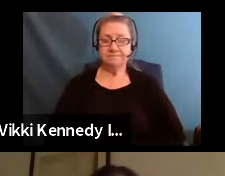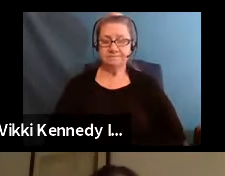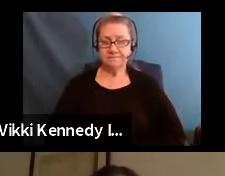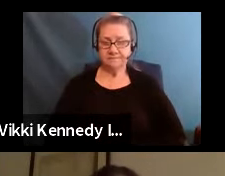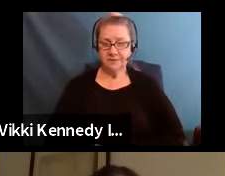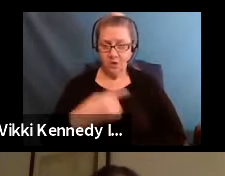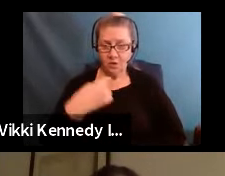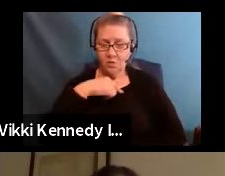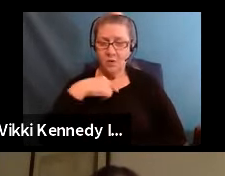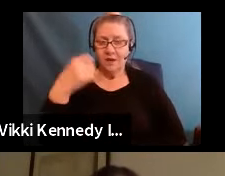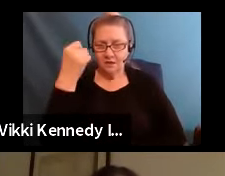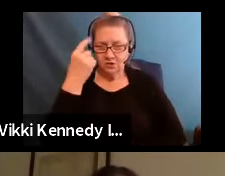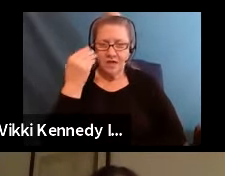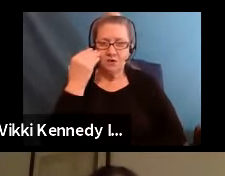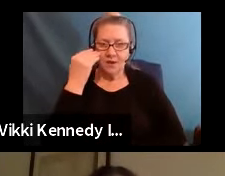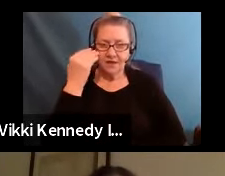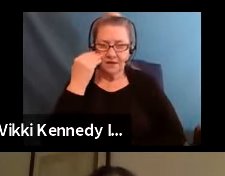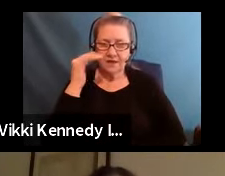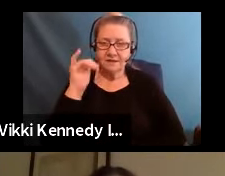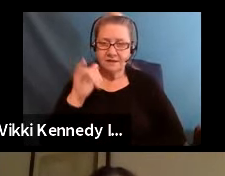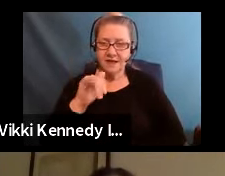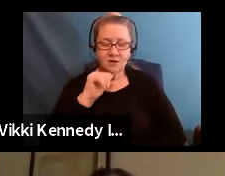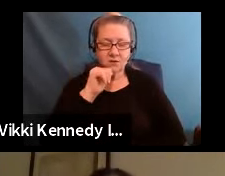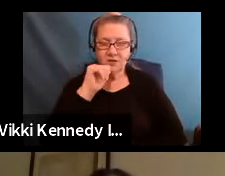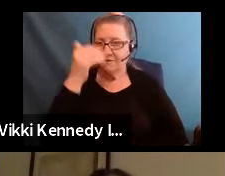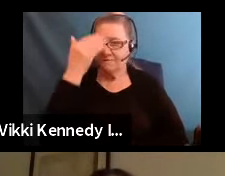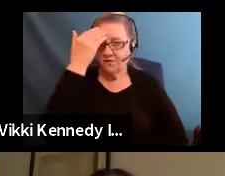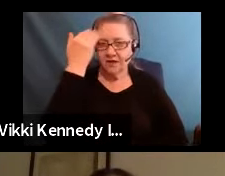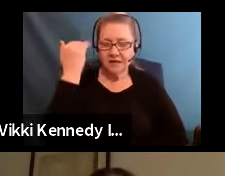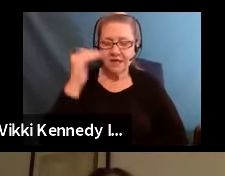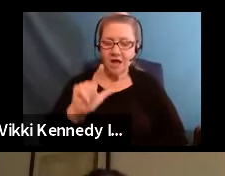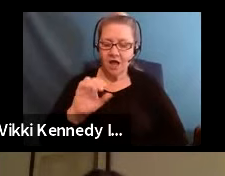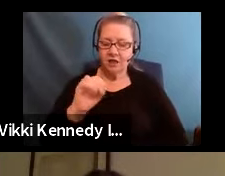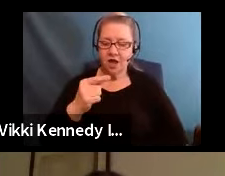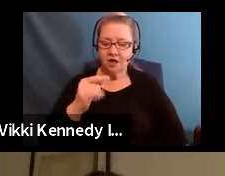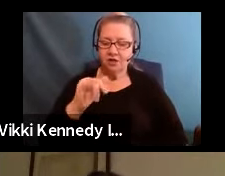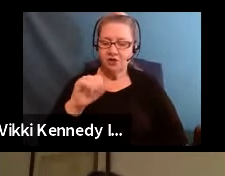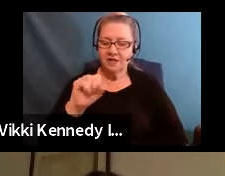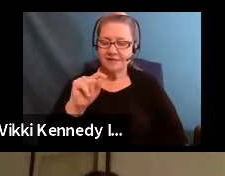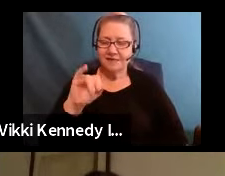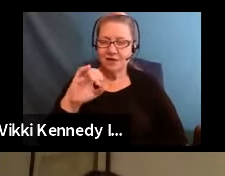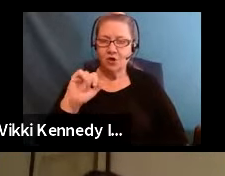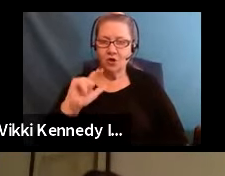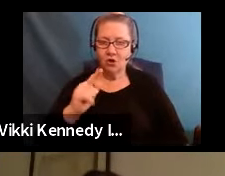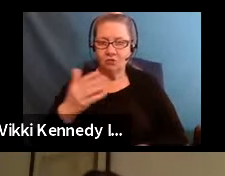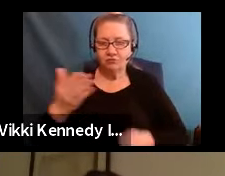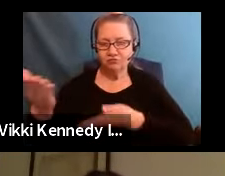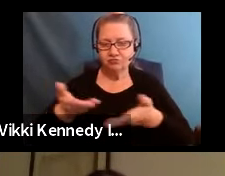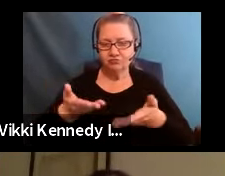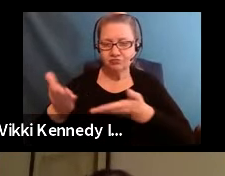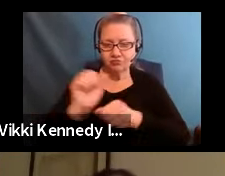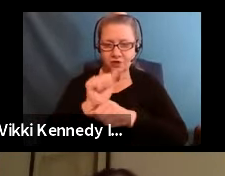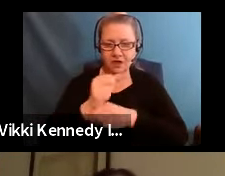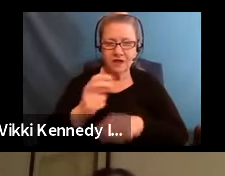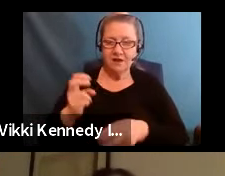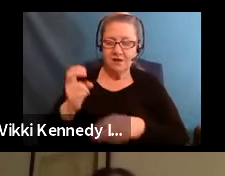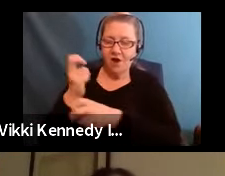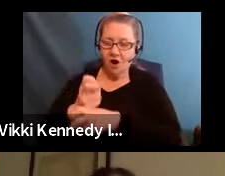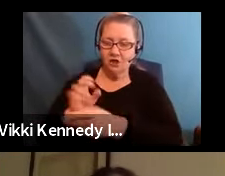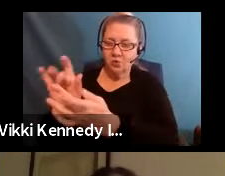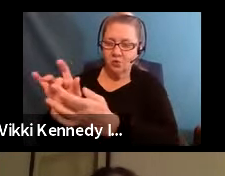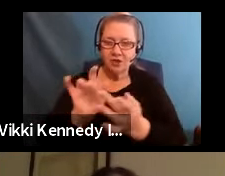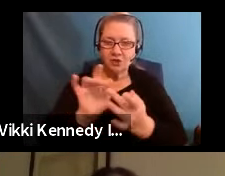we recognize that and are not losing sight of the logistical work that it takes to reach hard to reach populations.